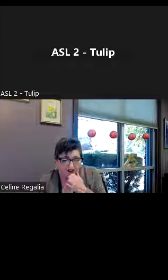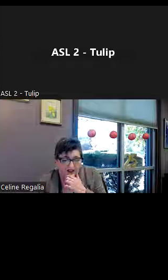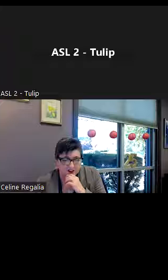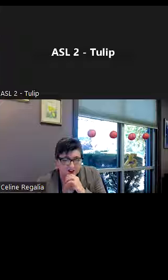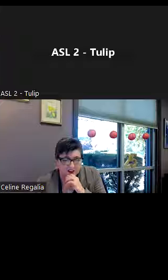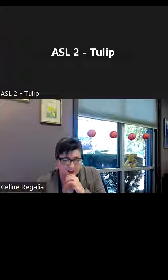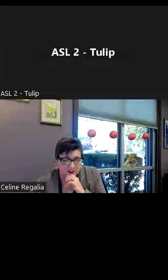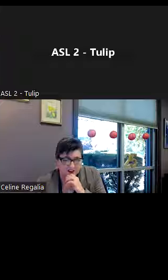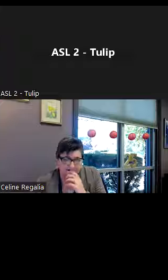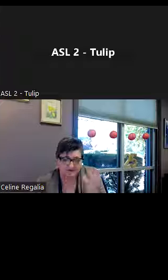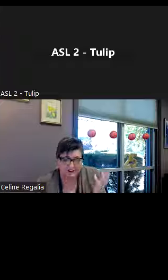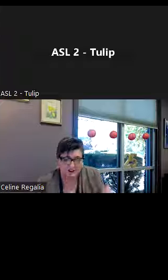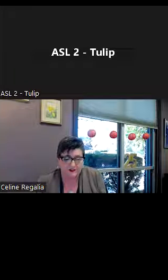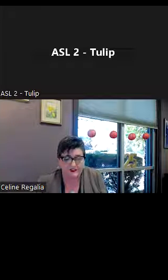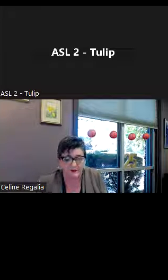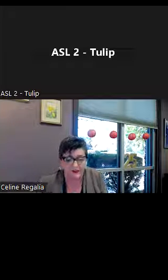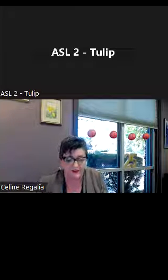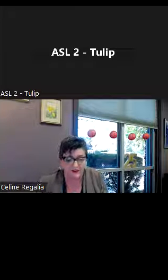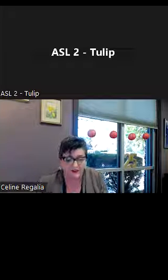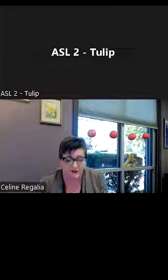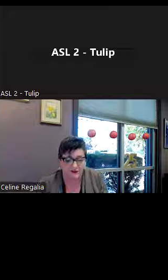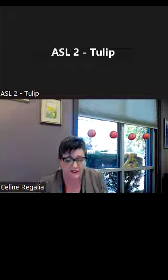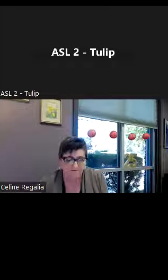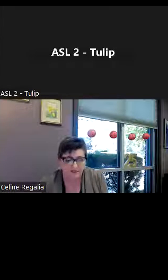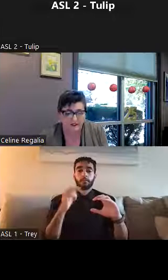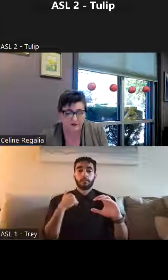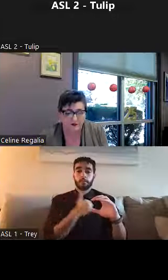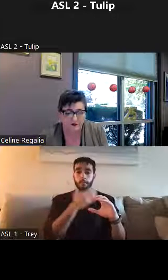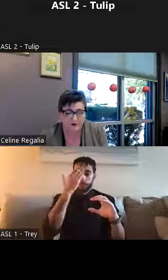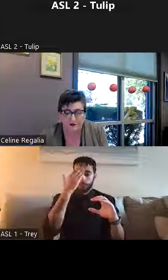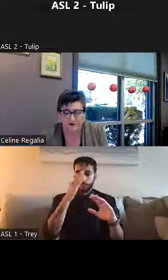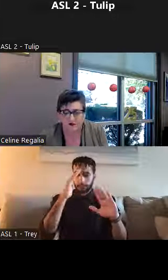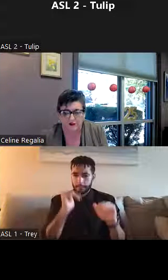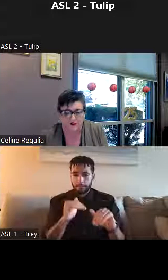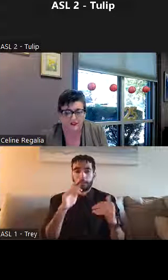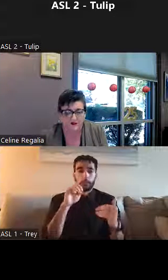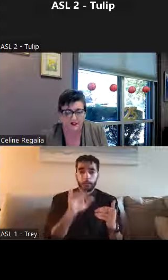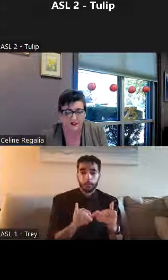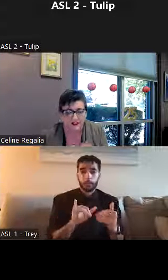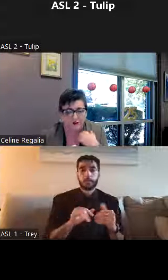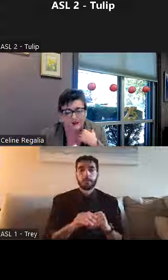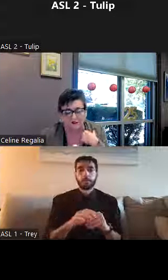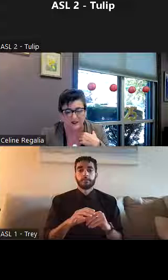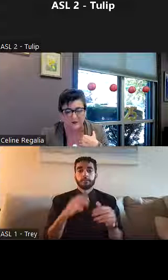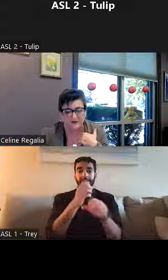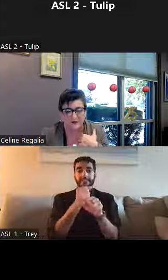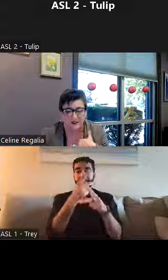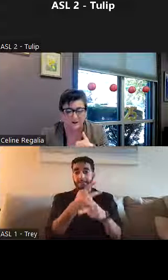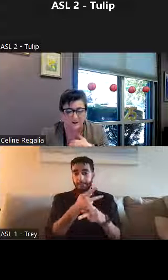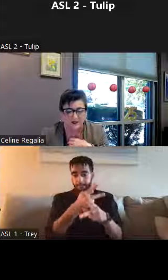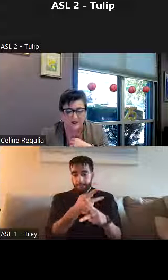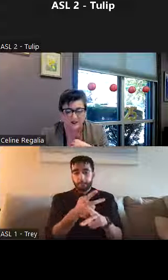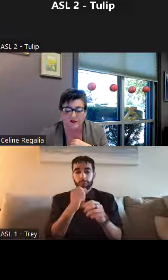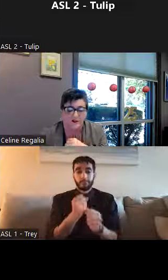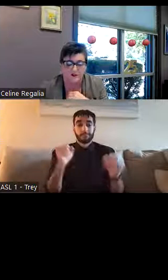the consultation, they gain, what to expect on this journey, tips and tools to ensure safety, and we help deal with the